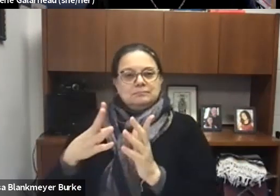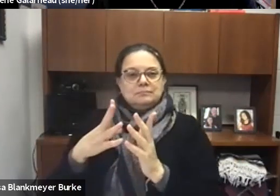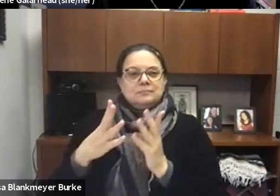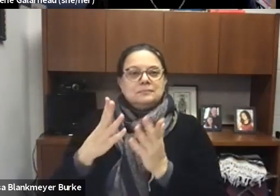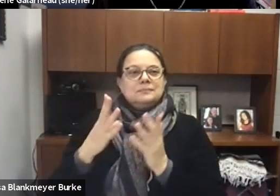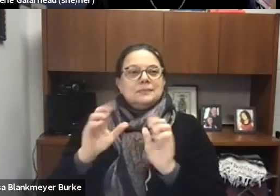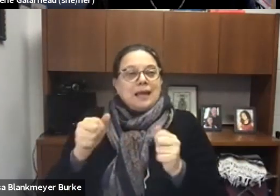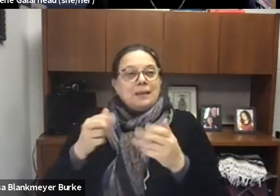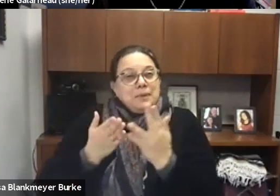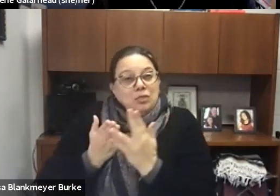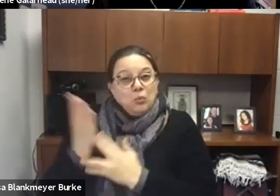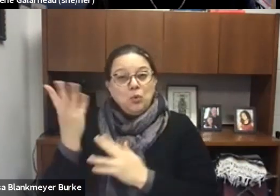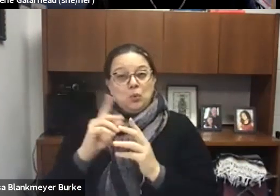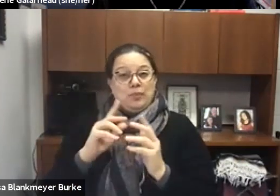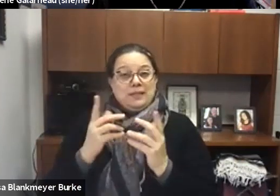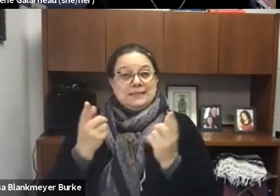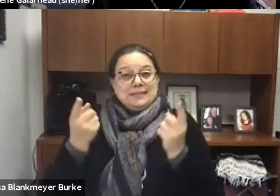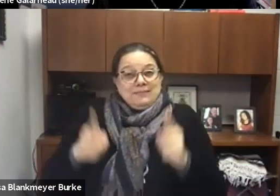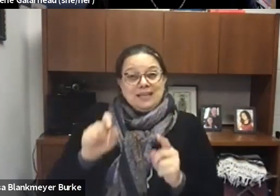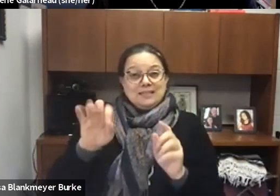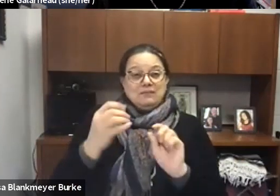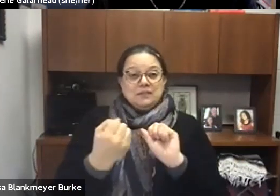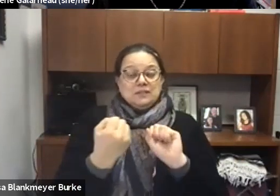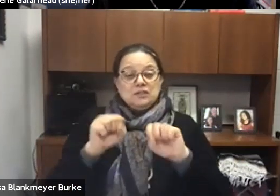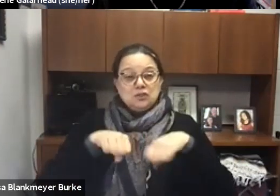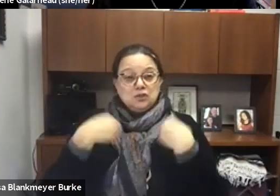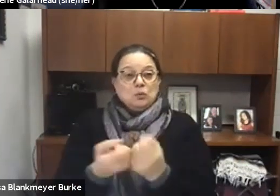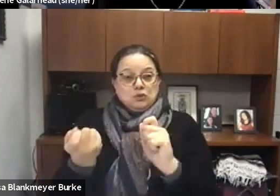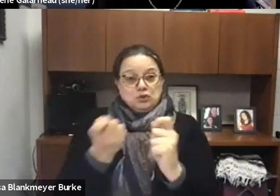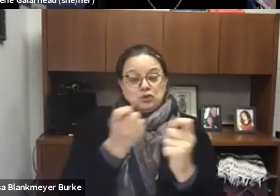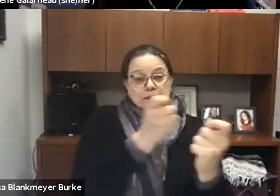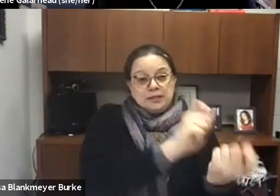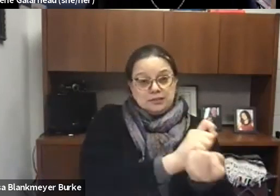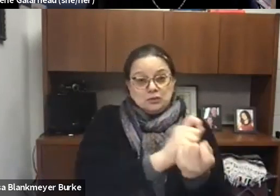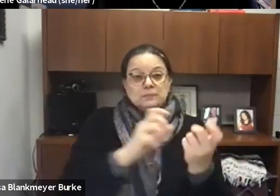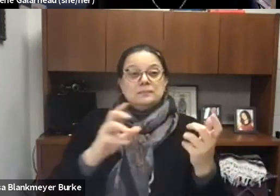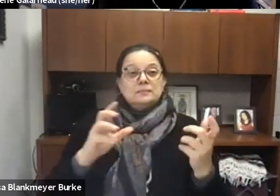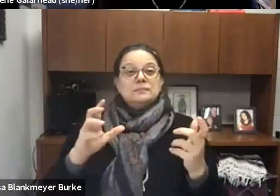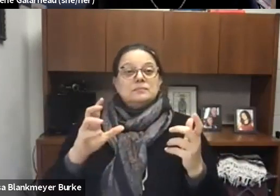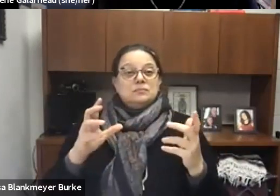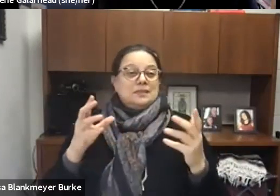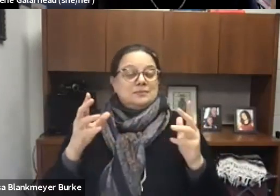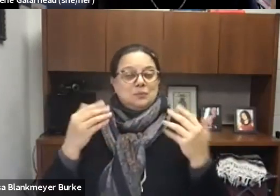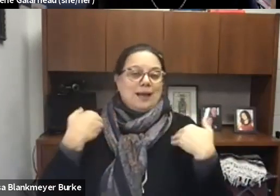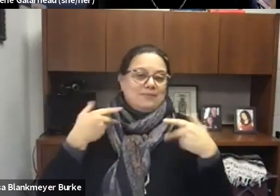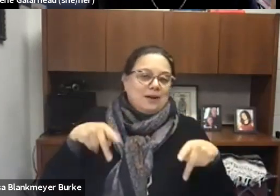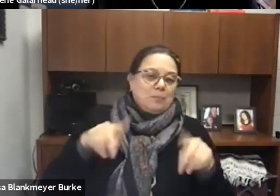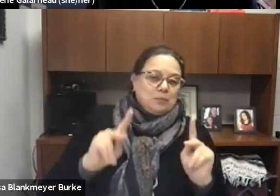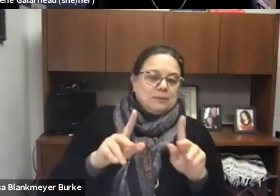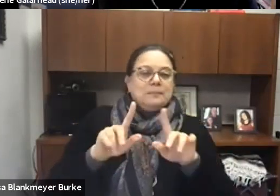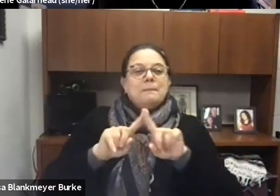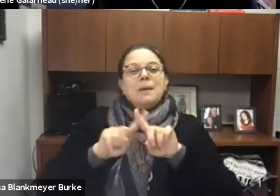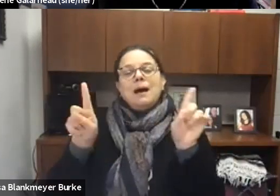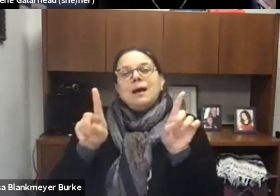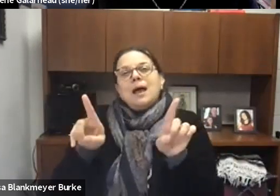different center and see various perspectives as we're going through something and that's causing society to change